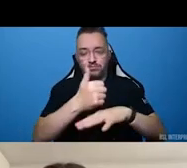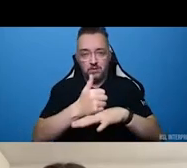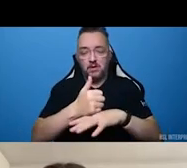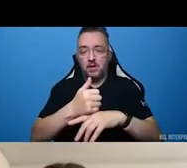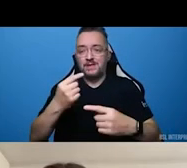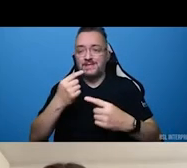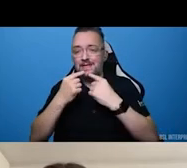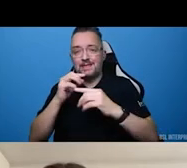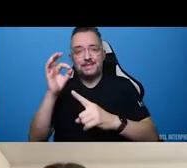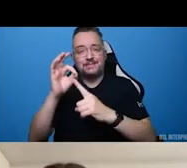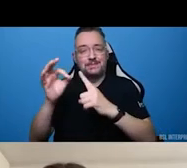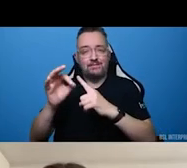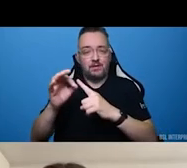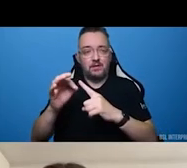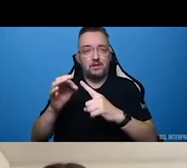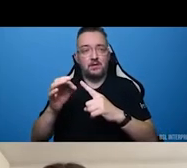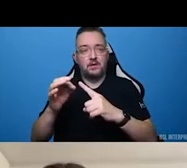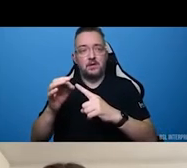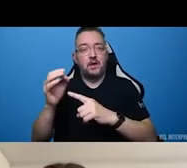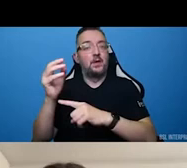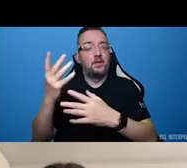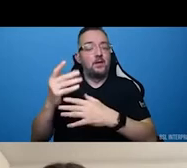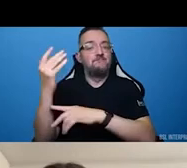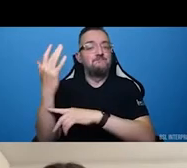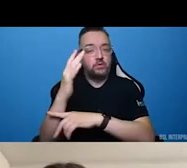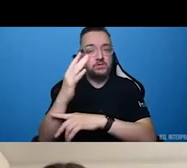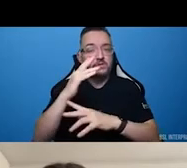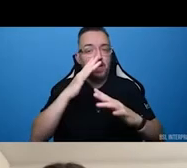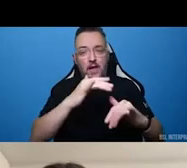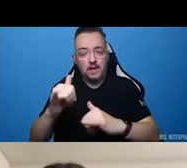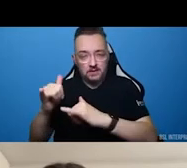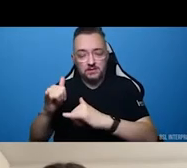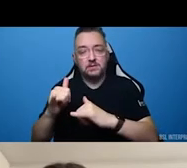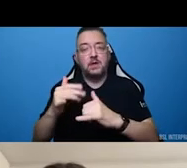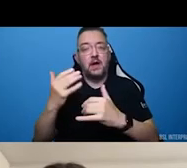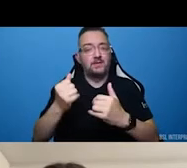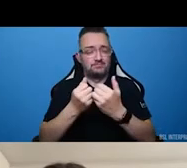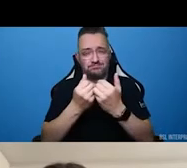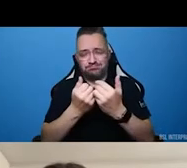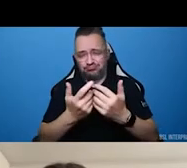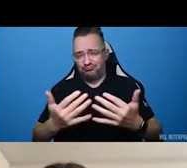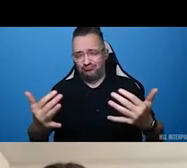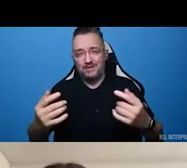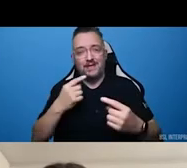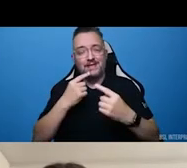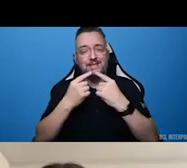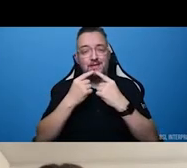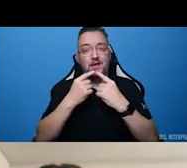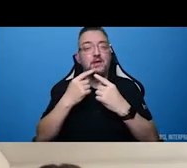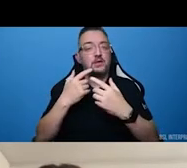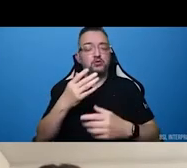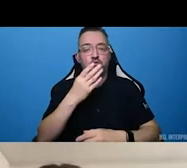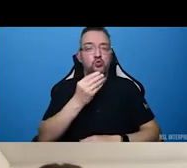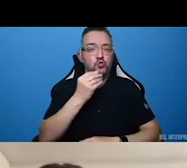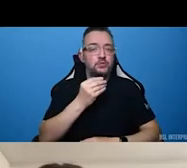data specific data and forest specific data analytics, an exponential amount of data is being used